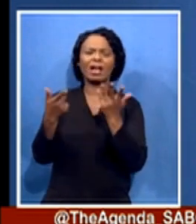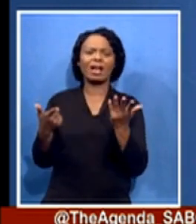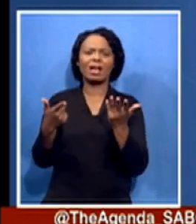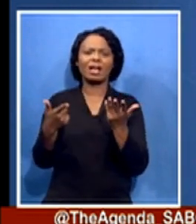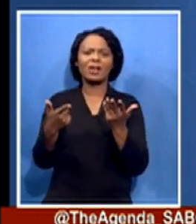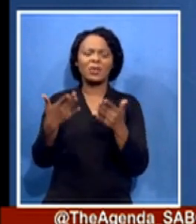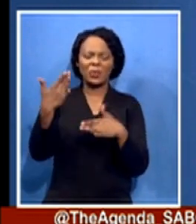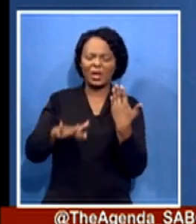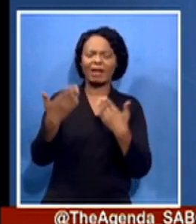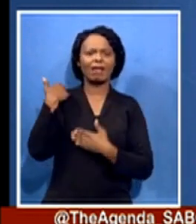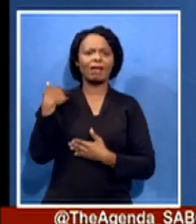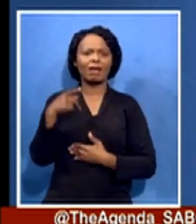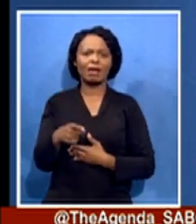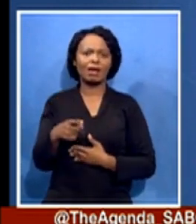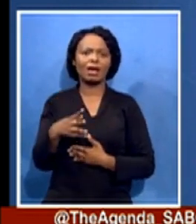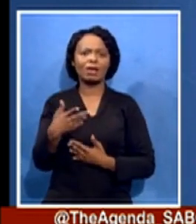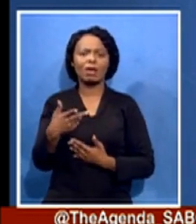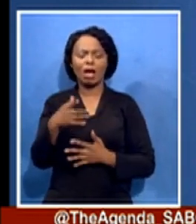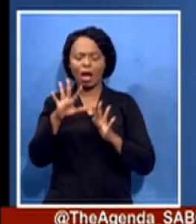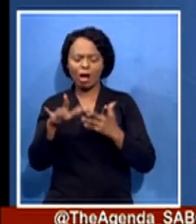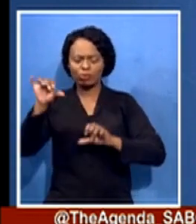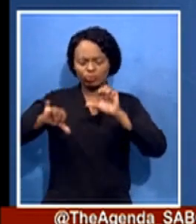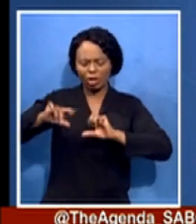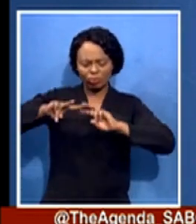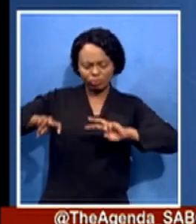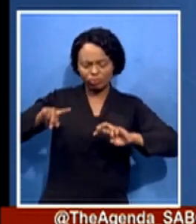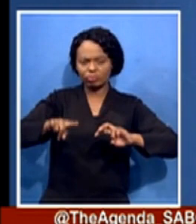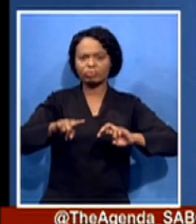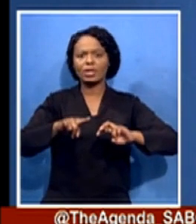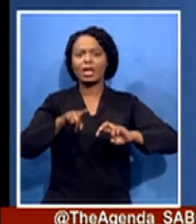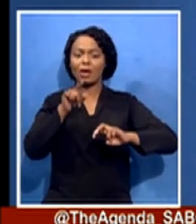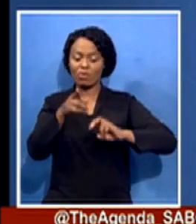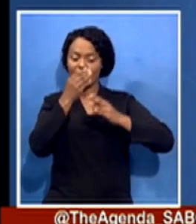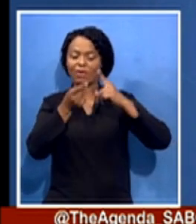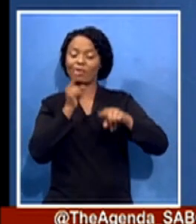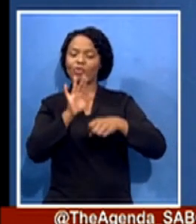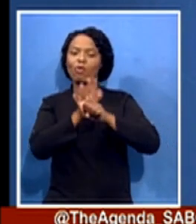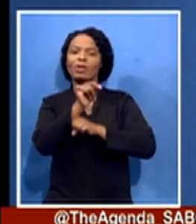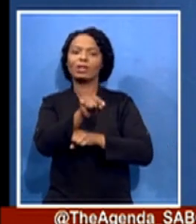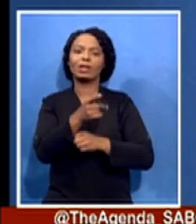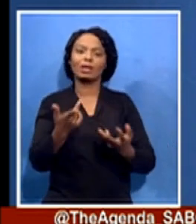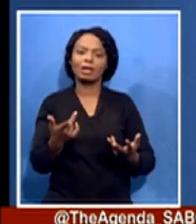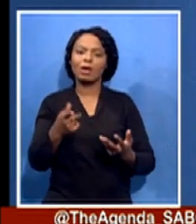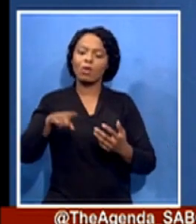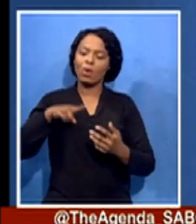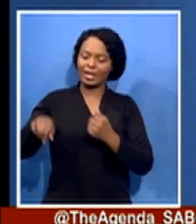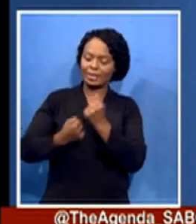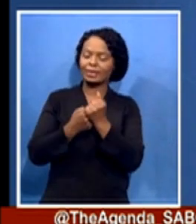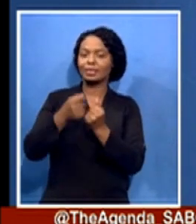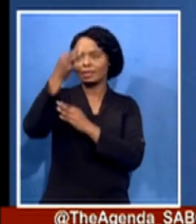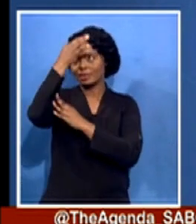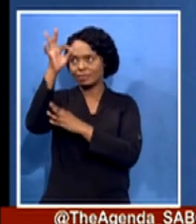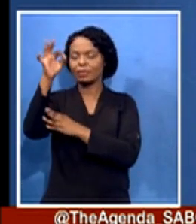a network that quickly got off the ground, was supported by government funding, and has